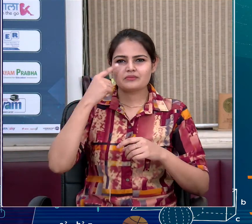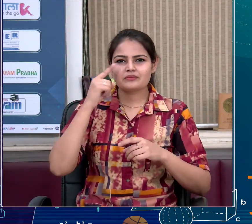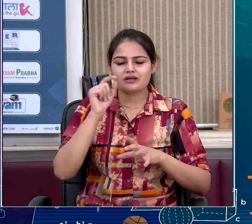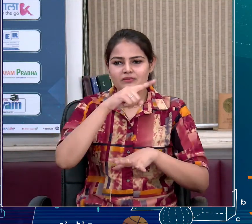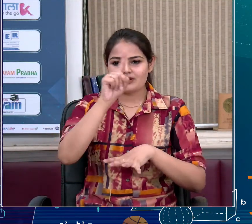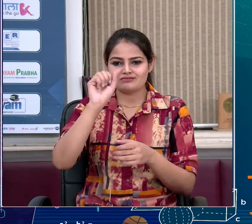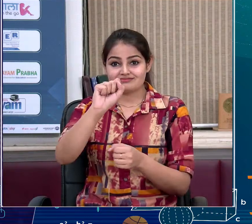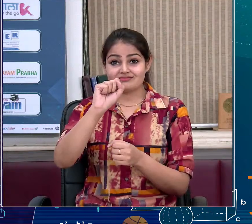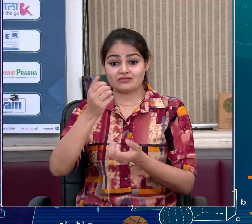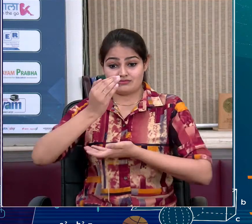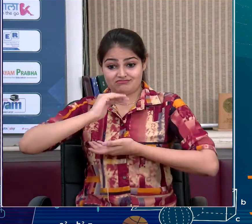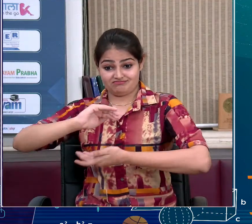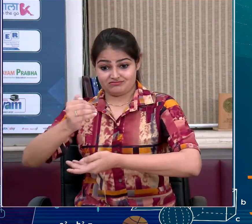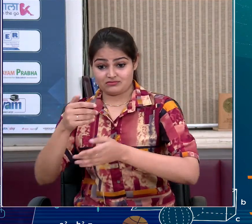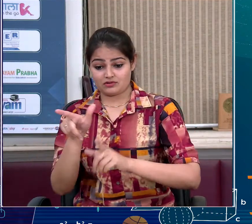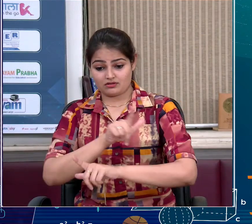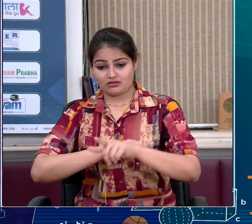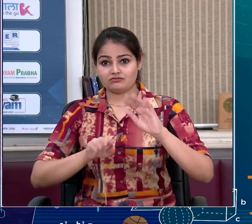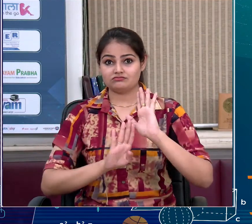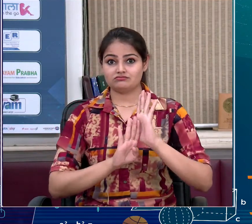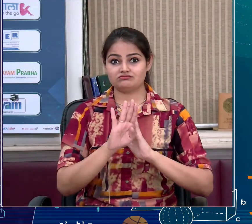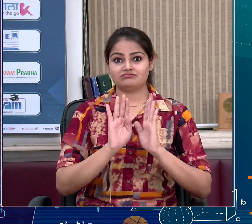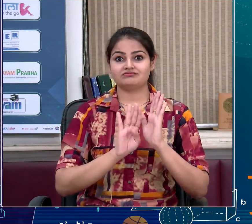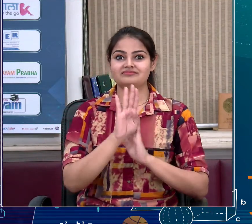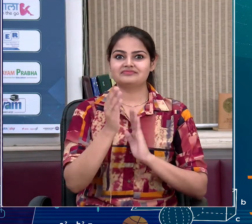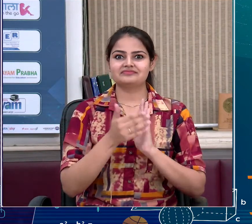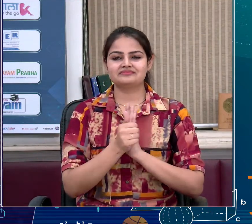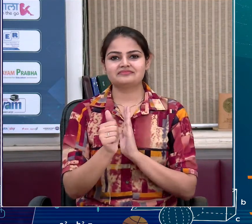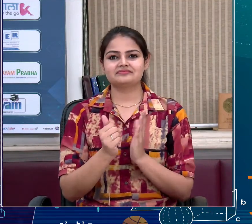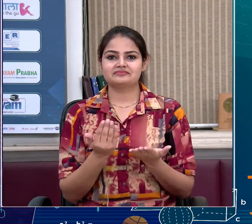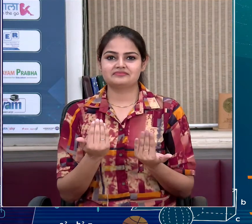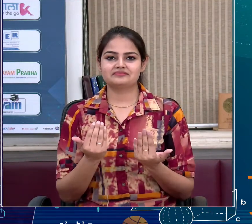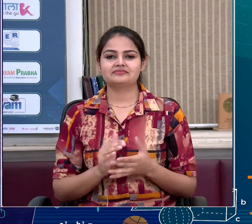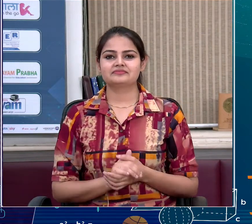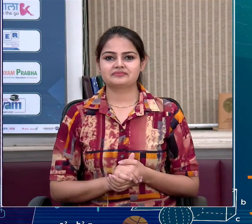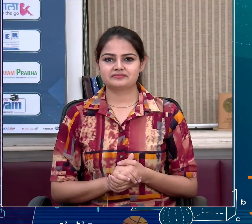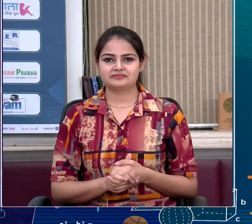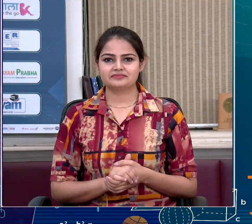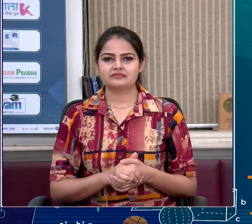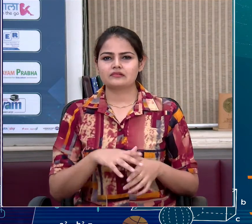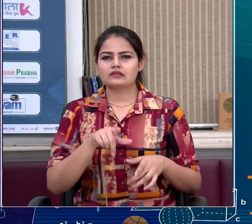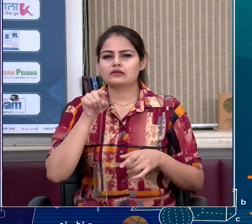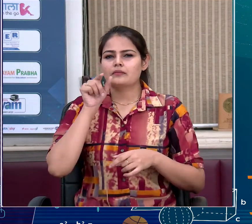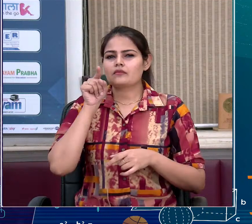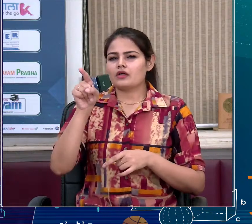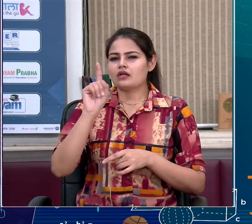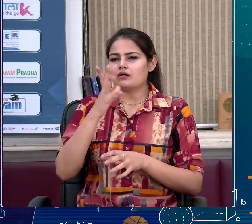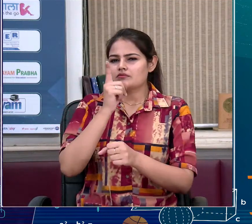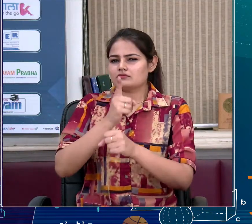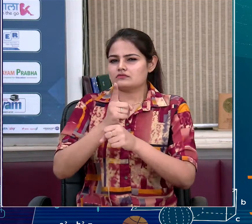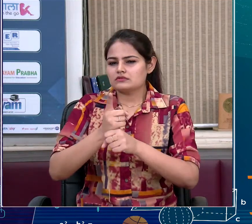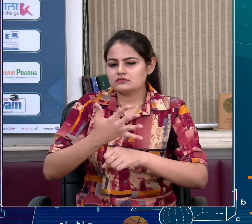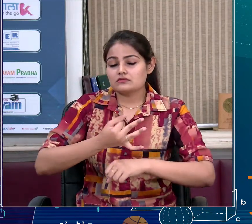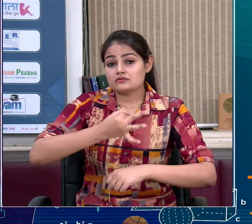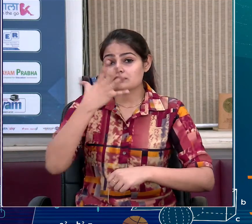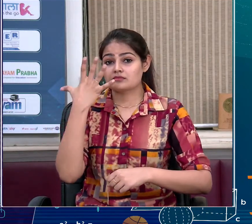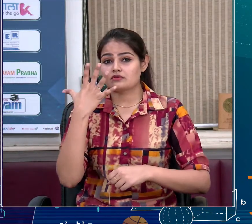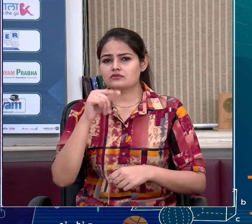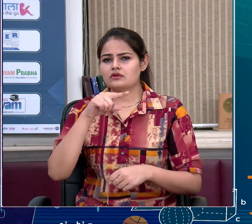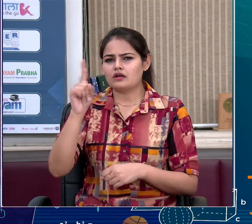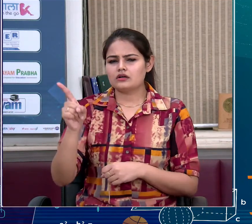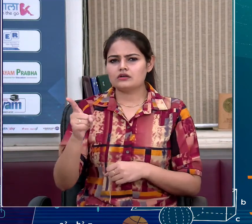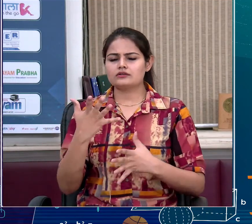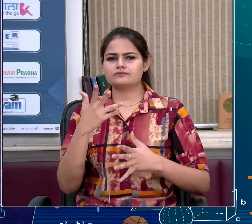when we are inside home. As a special educator, what is your thought basically? Because NCERT